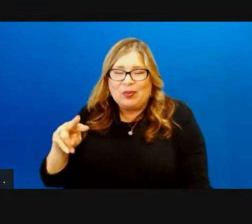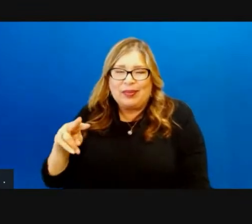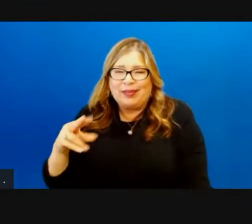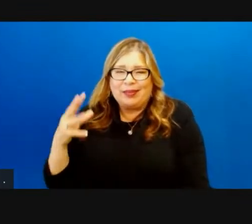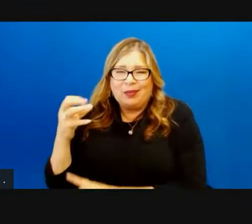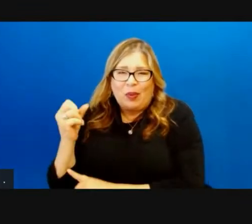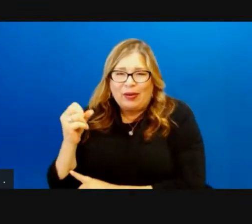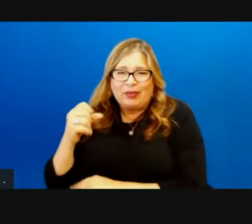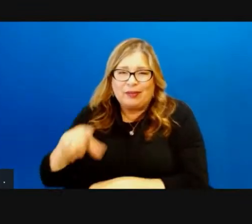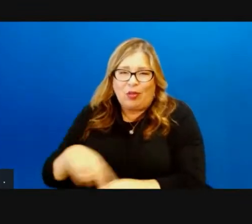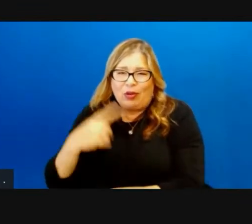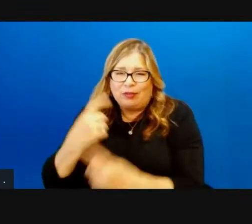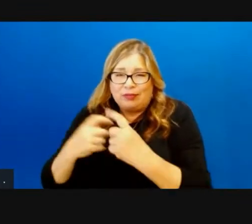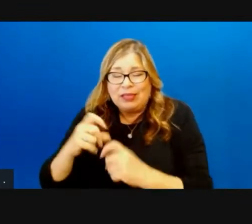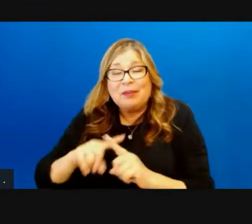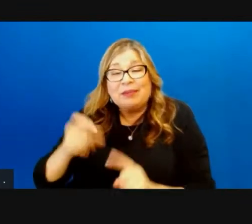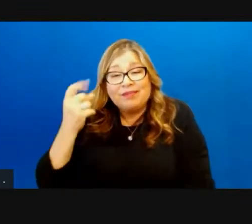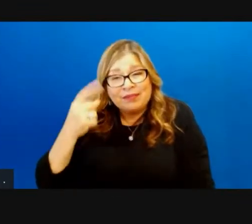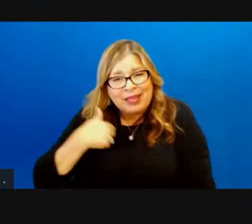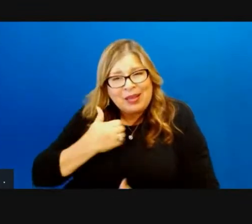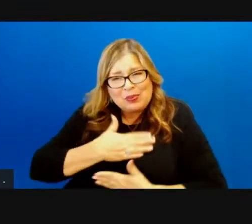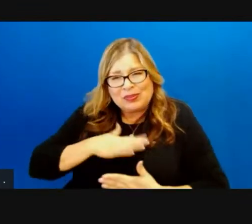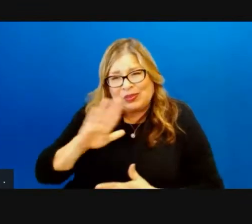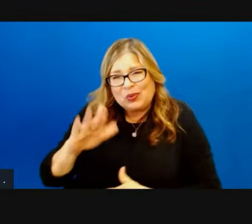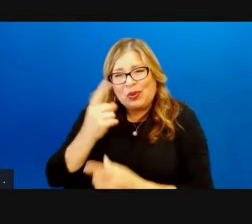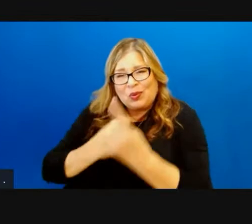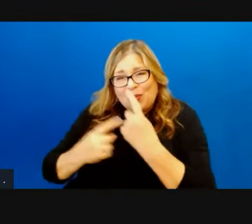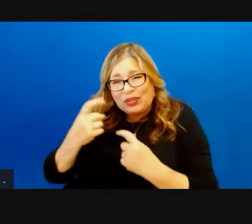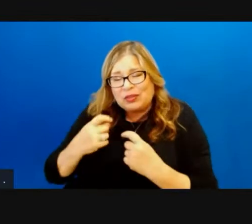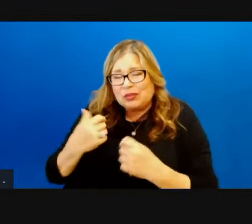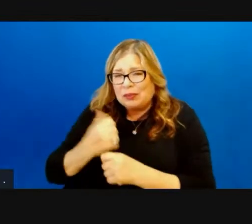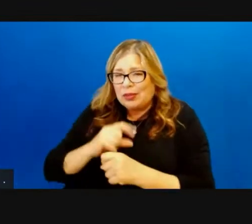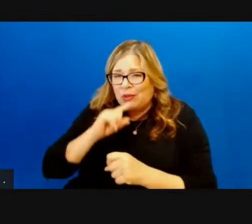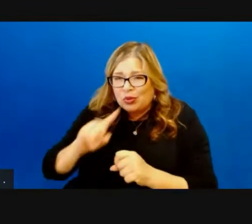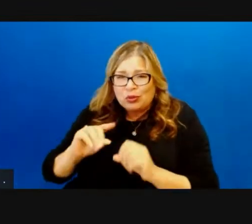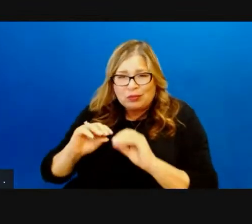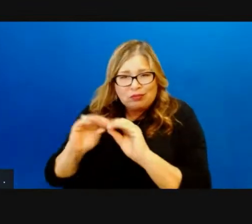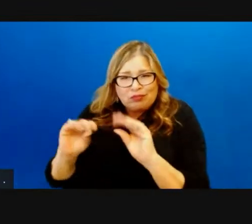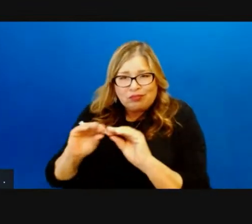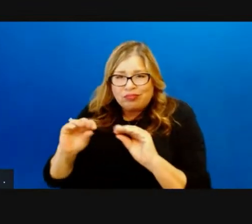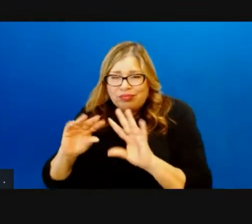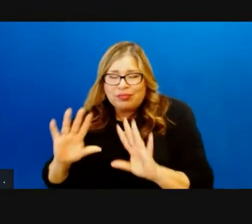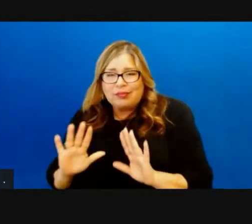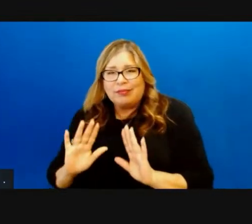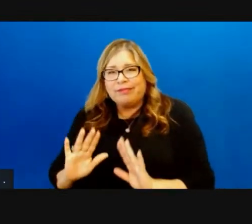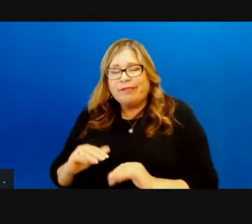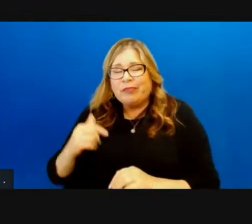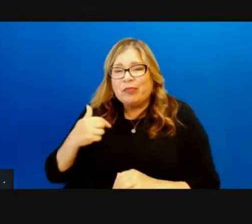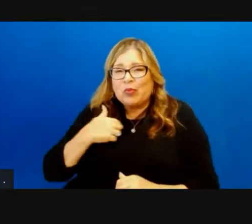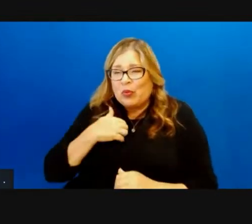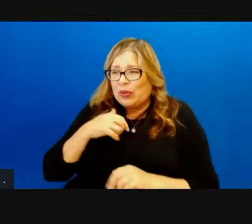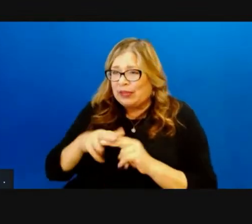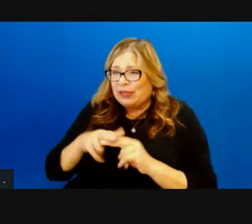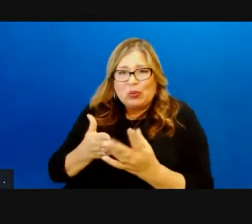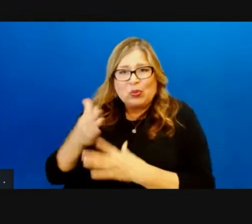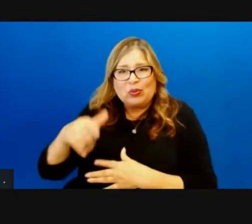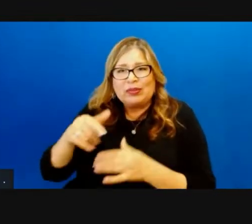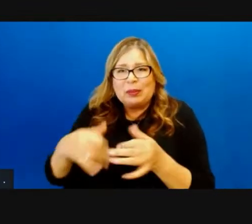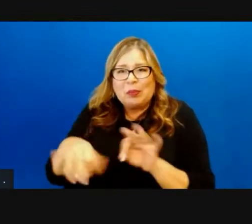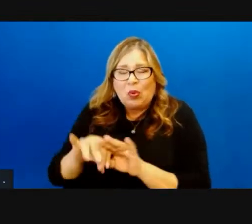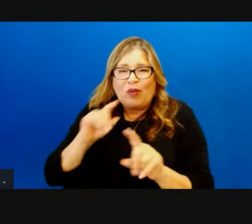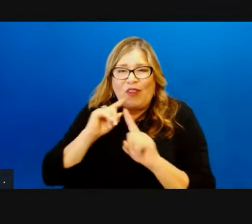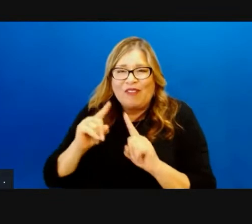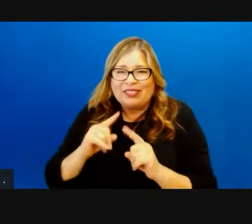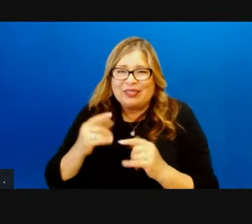questions, working to get clarifications, and sitting through this important conversation. And with that, I'll say have a good afternoon.